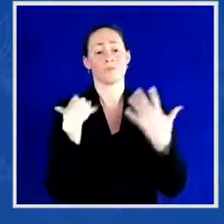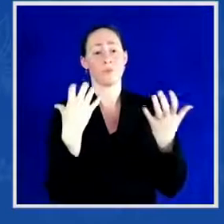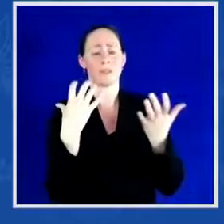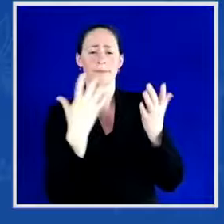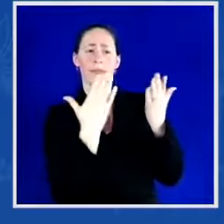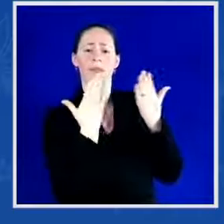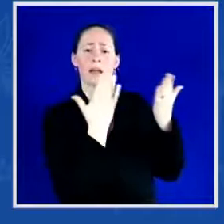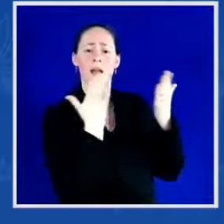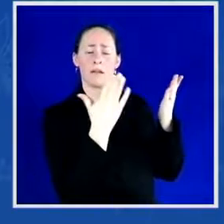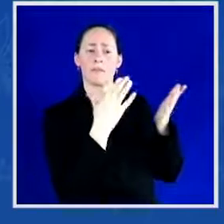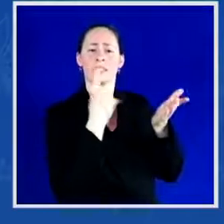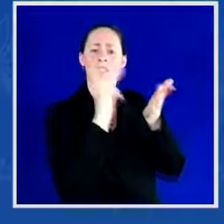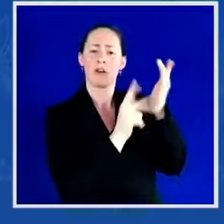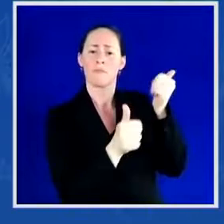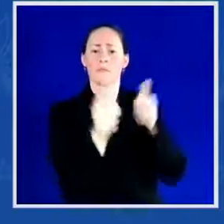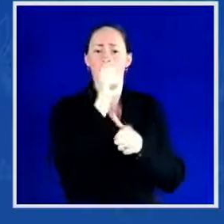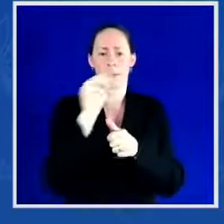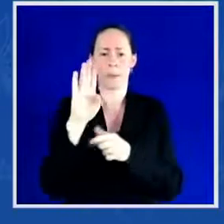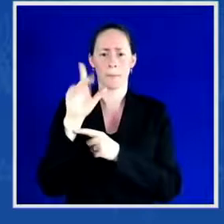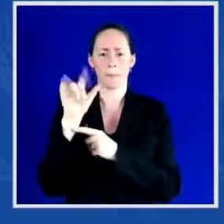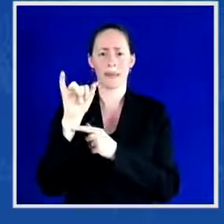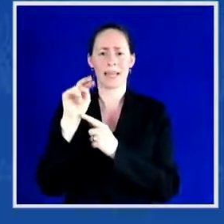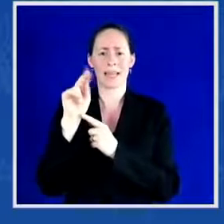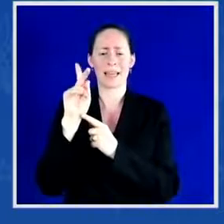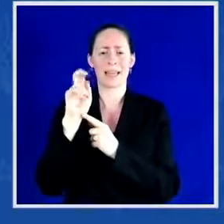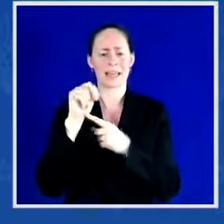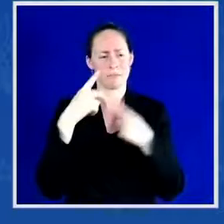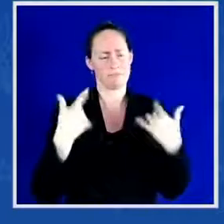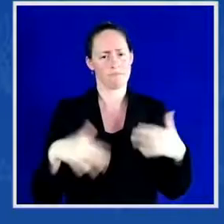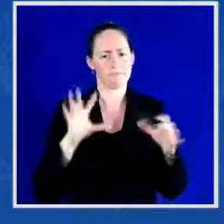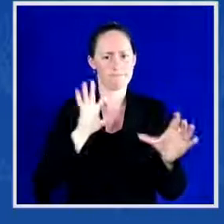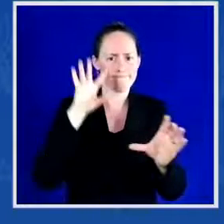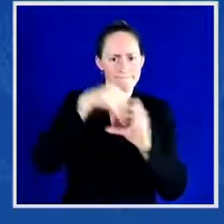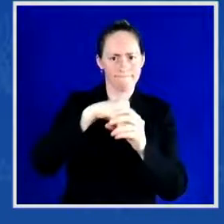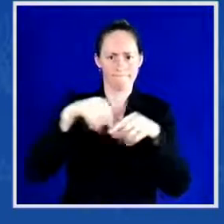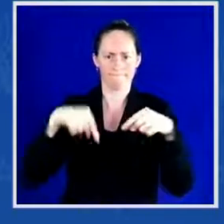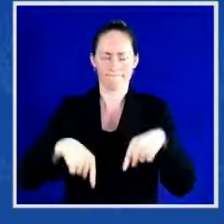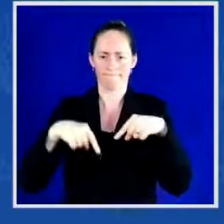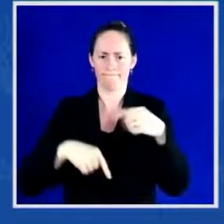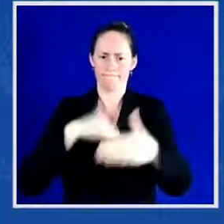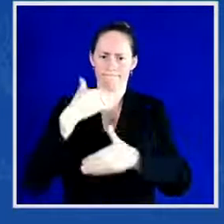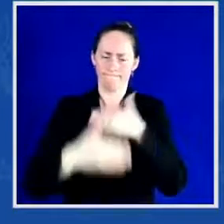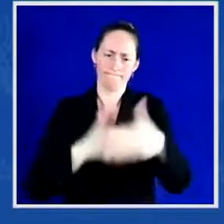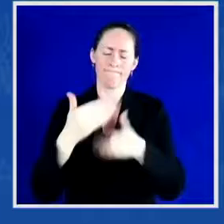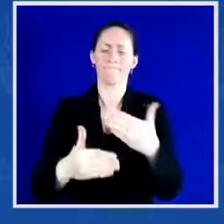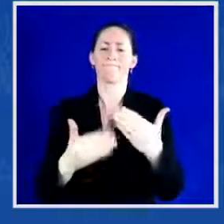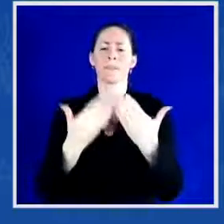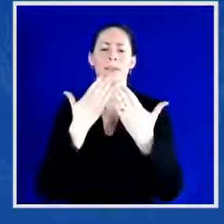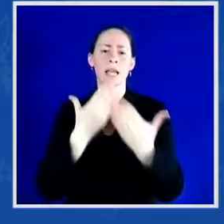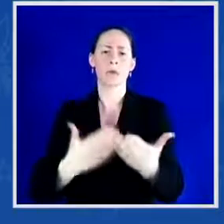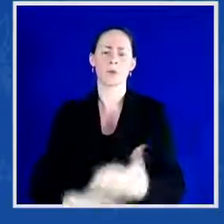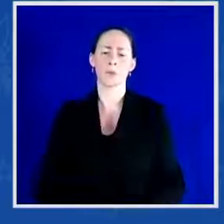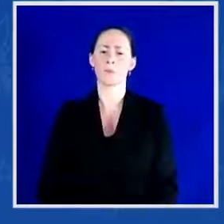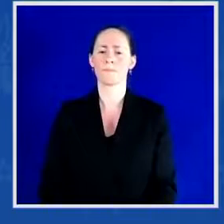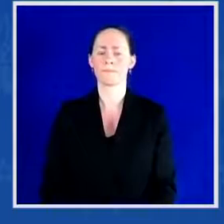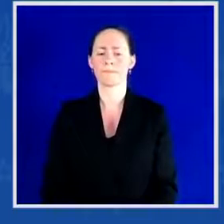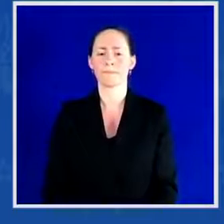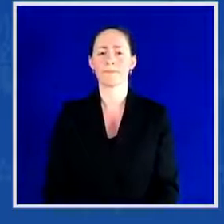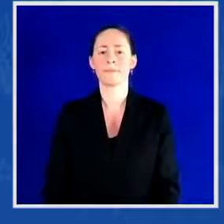that we're about to see. You know, we've held intensive high-level discussions, hour by hour,